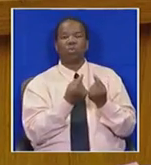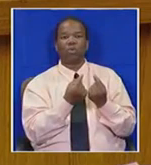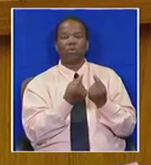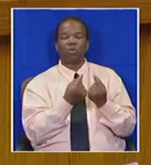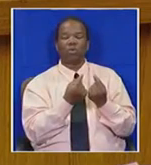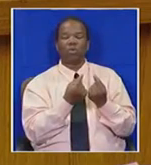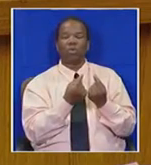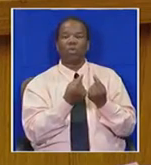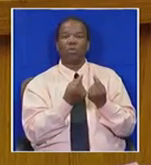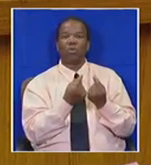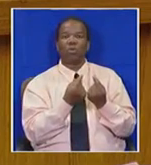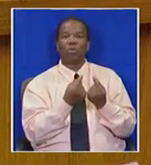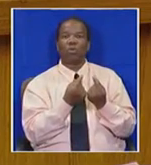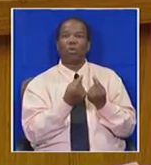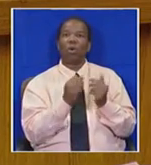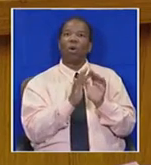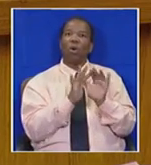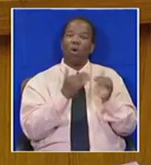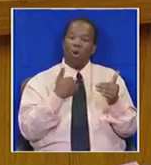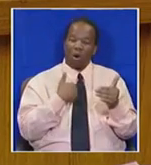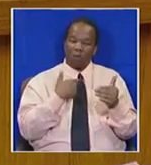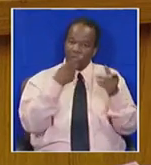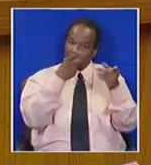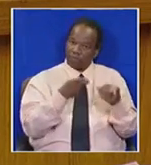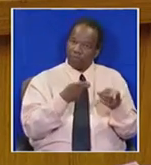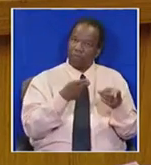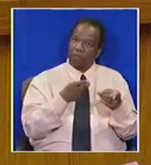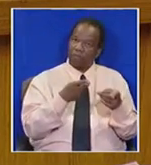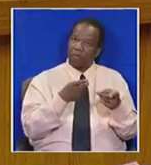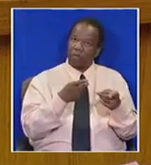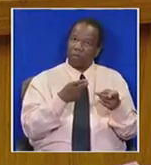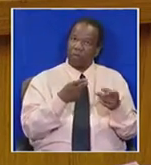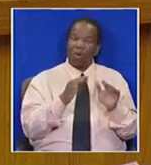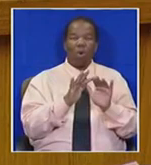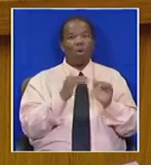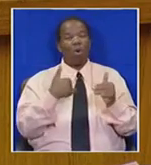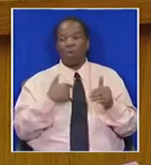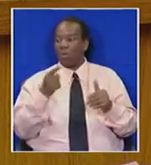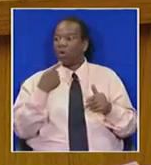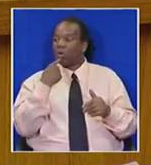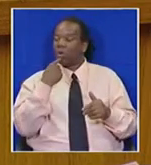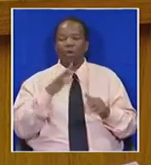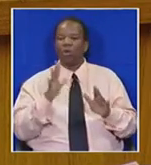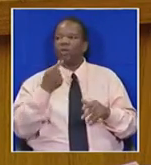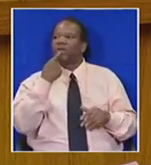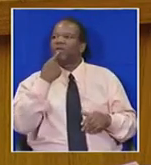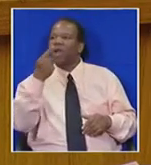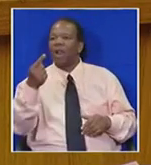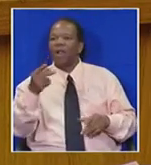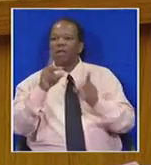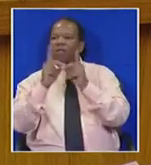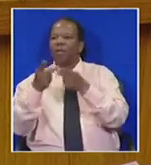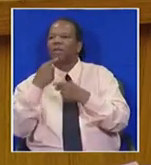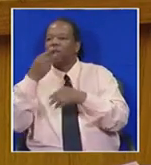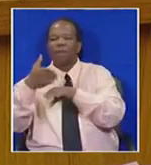of anonymity, or if you did not indicate that you would be visiting the departments